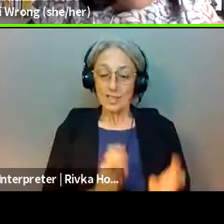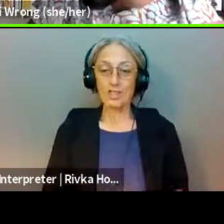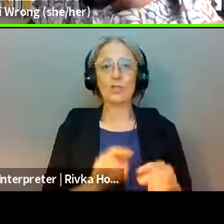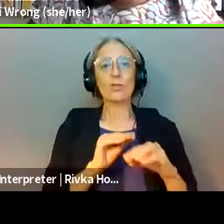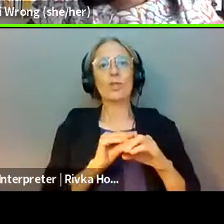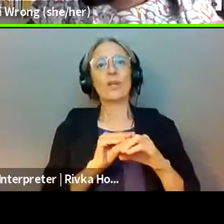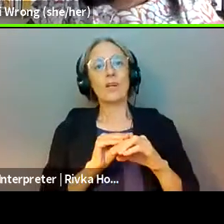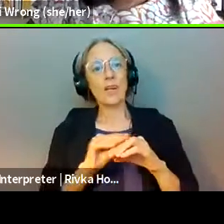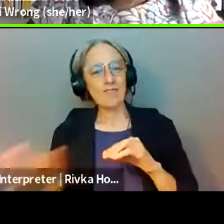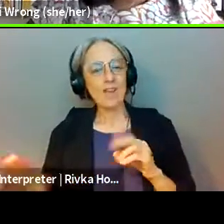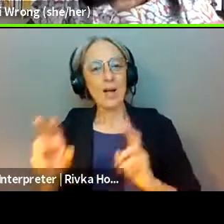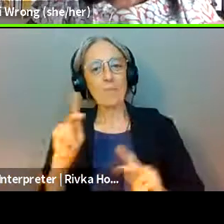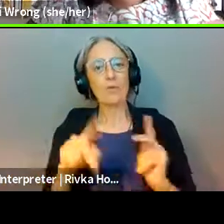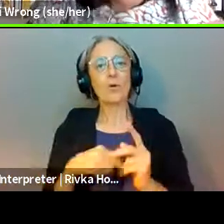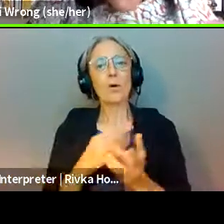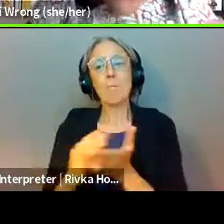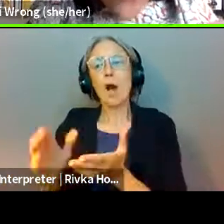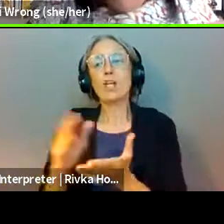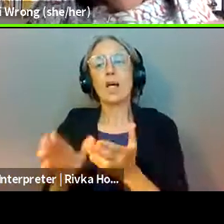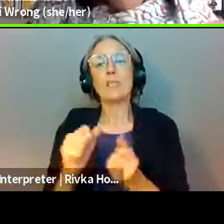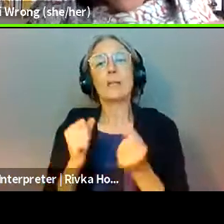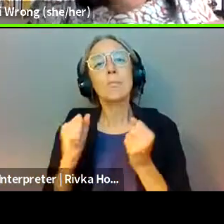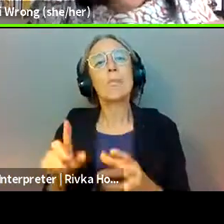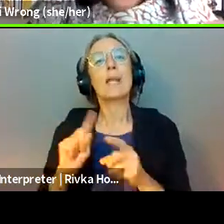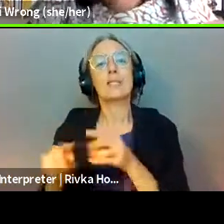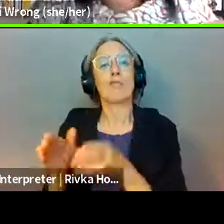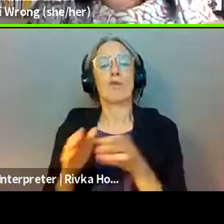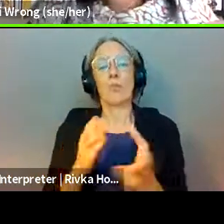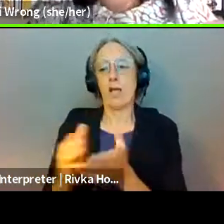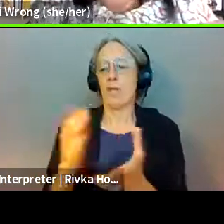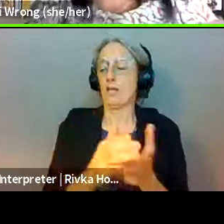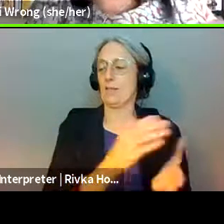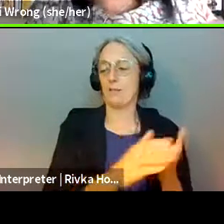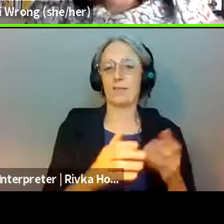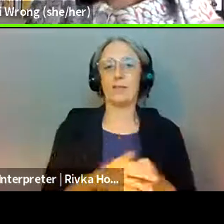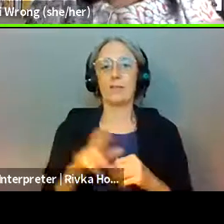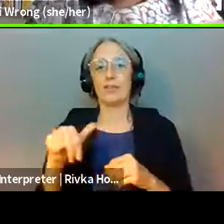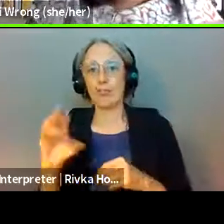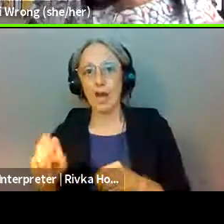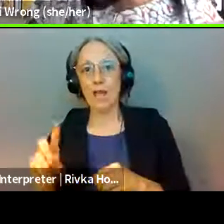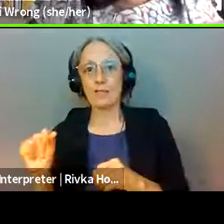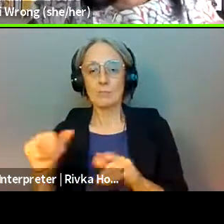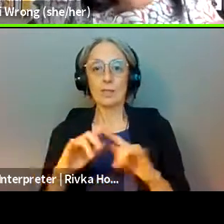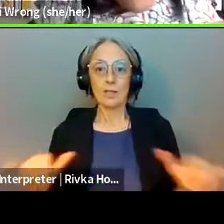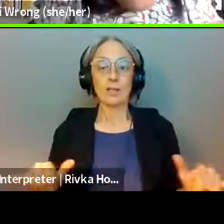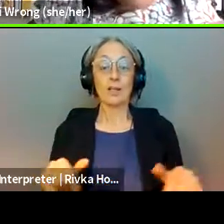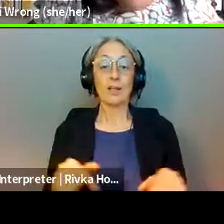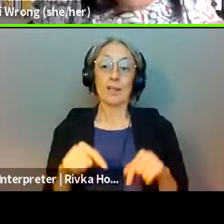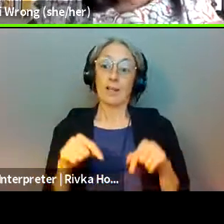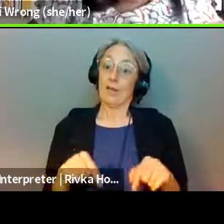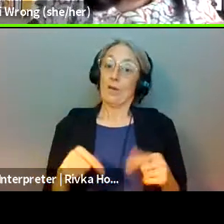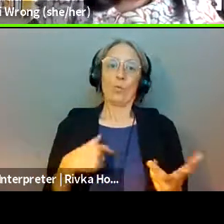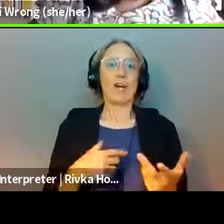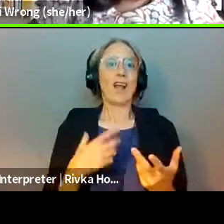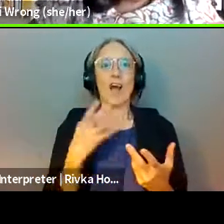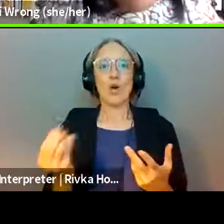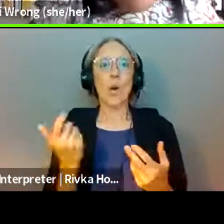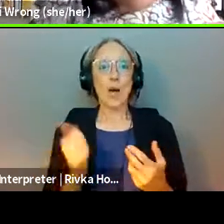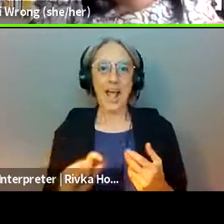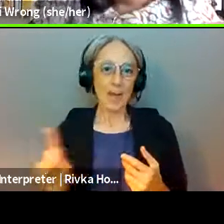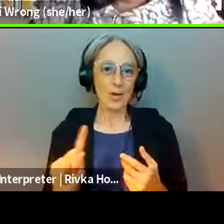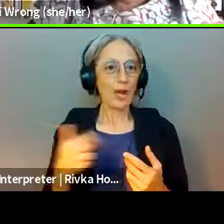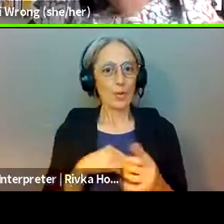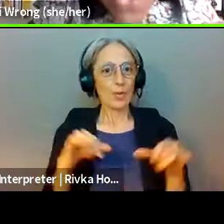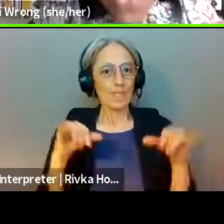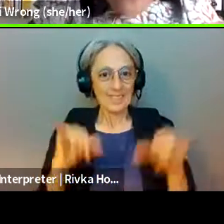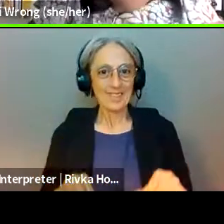folks. And then, and because this is the future, right? Like we're not going anywhere. And we have a whole generation of folks who have been